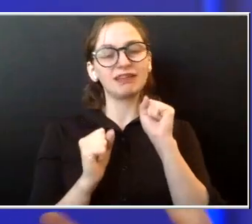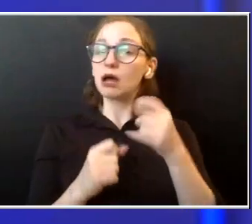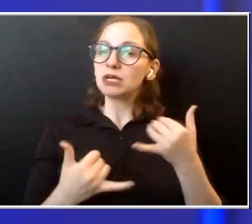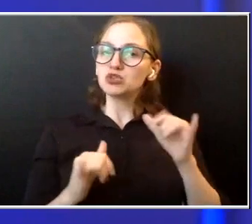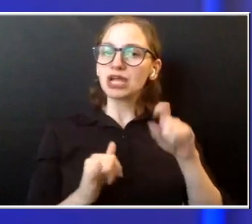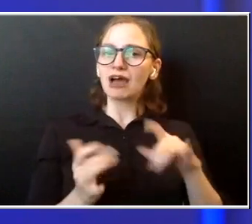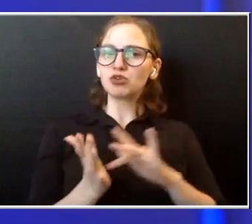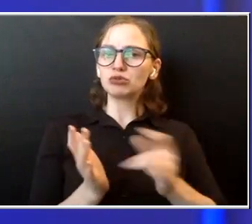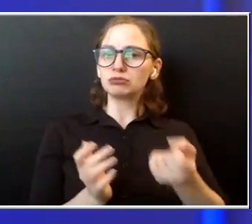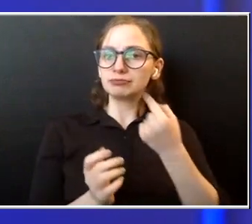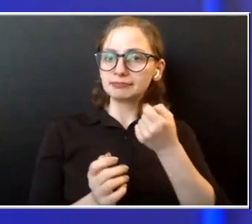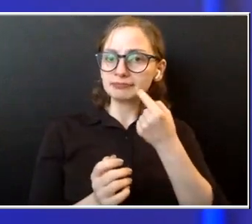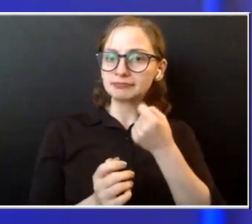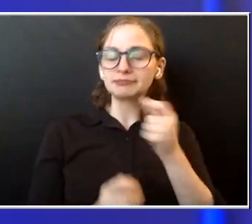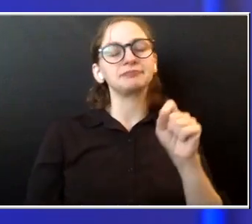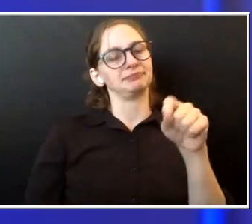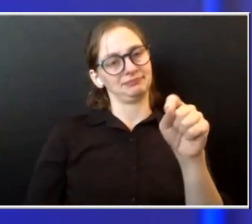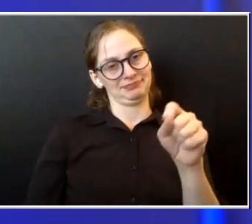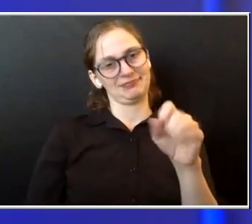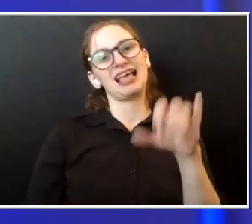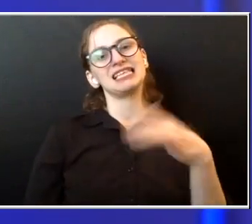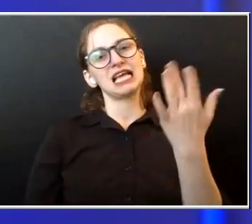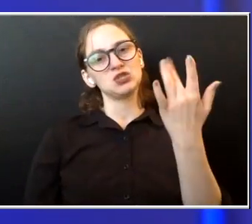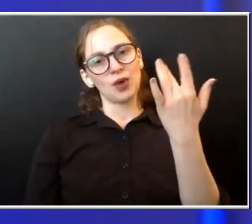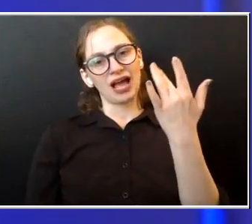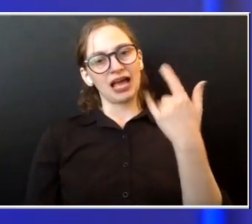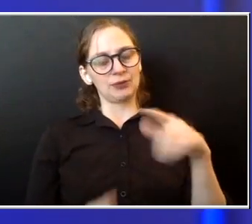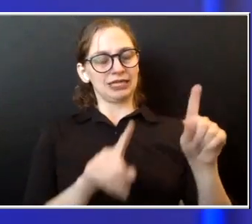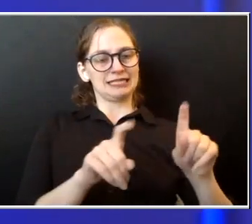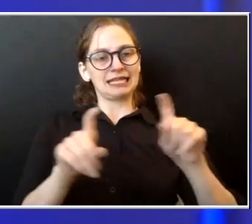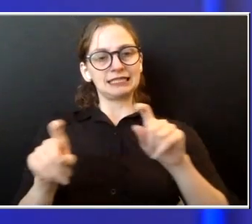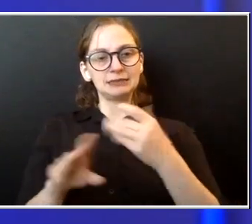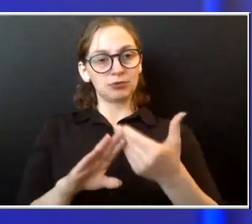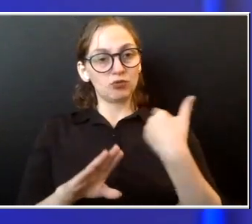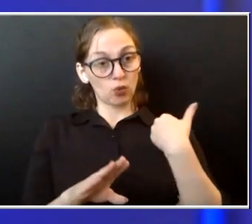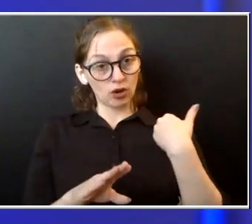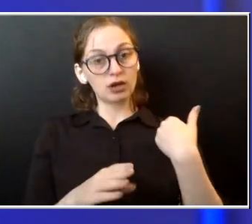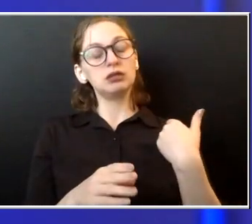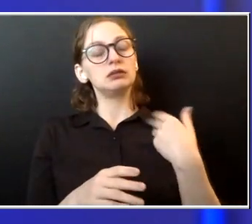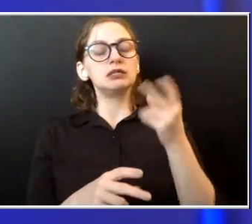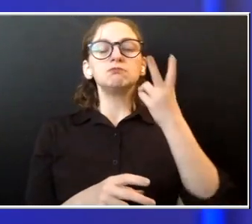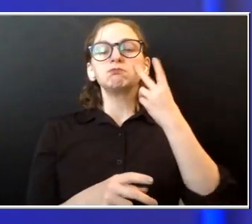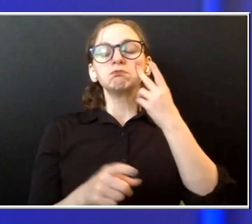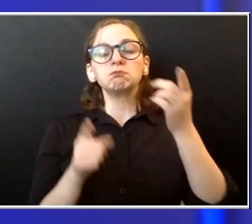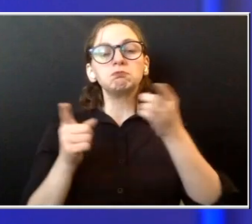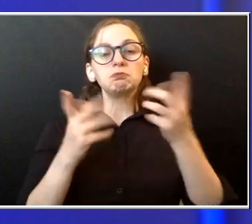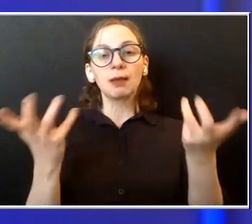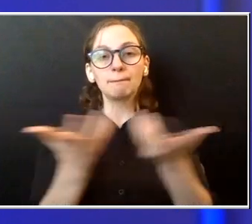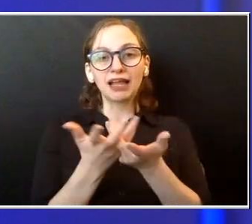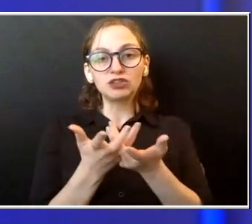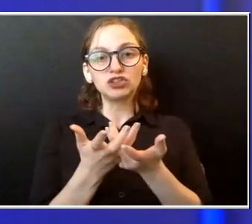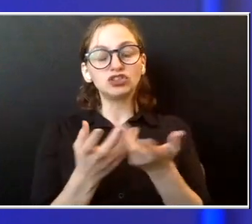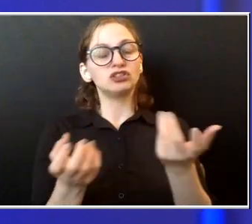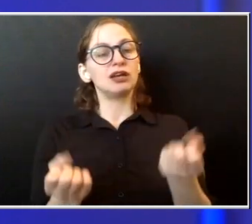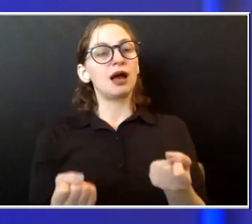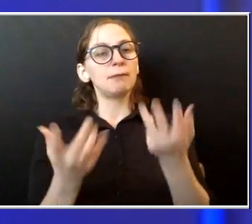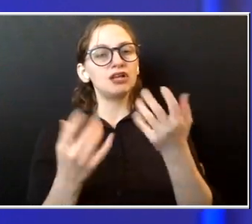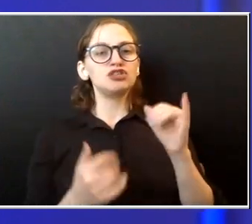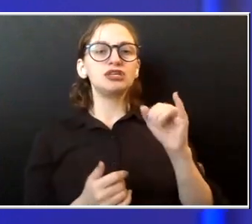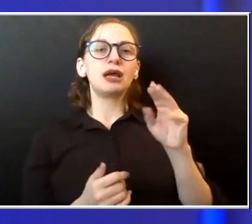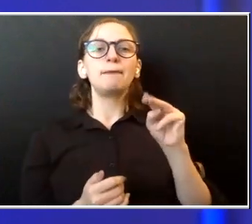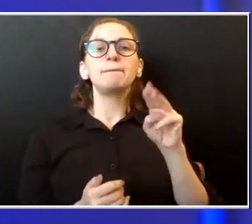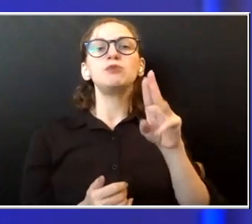testing's done before to see how they're a match, to see how much immunosuppression they might need. But yeah, if he takes